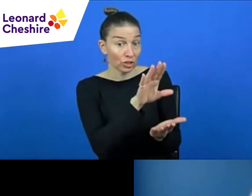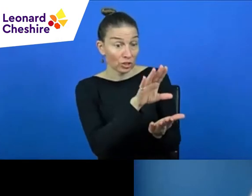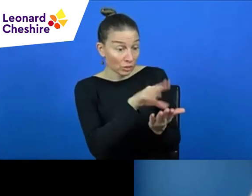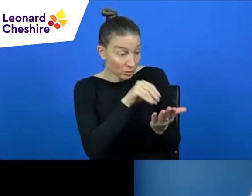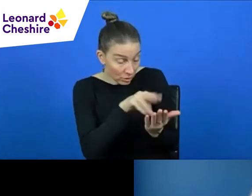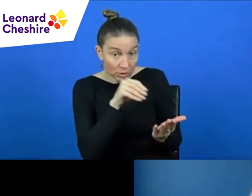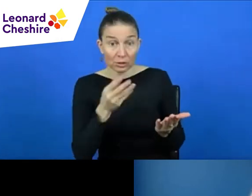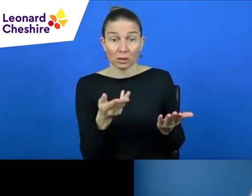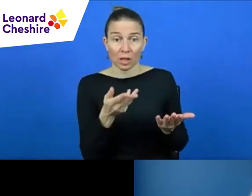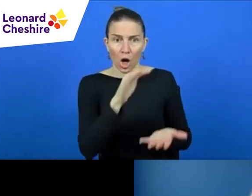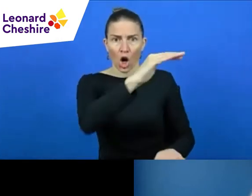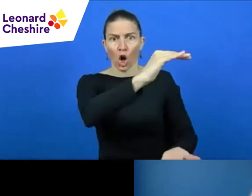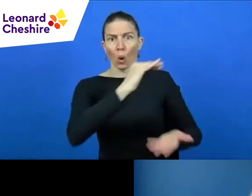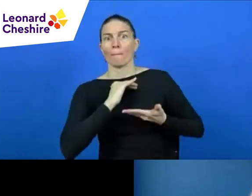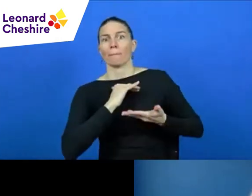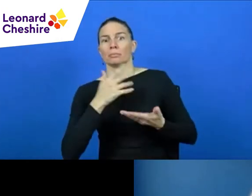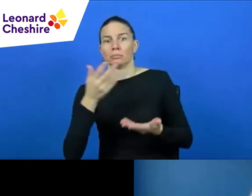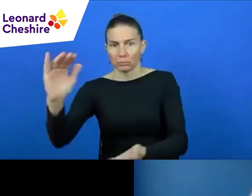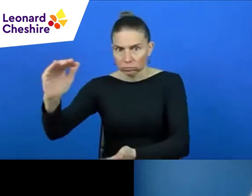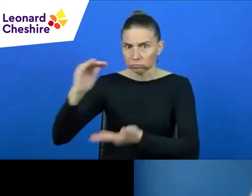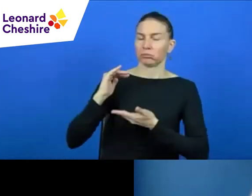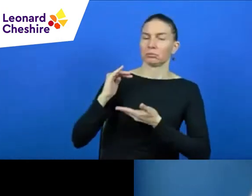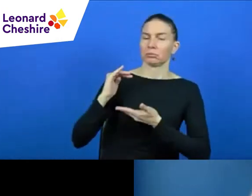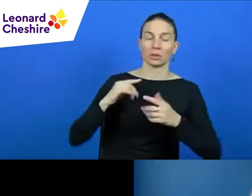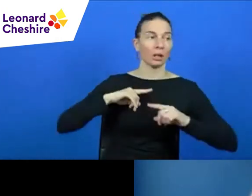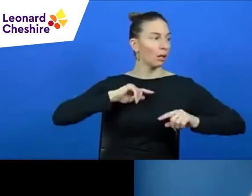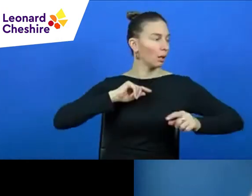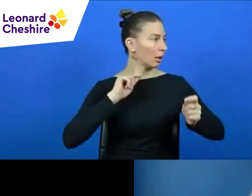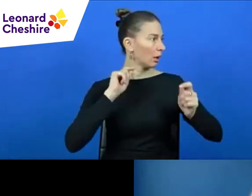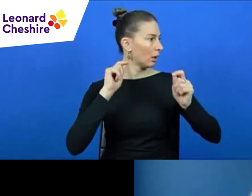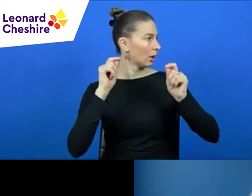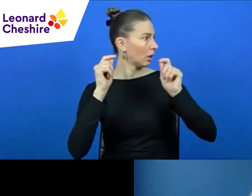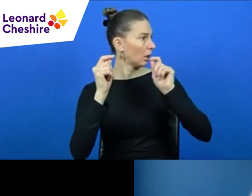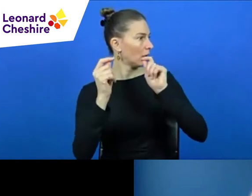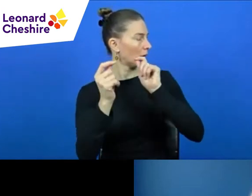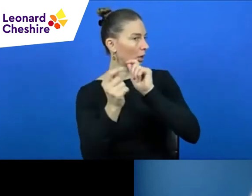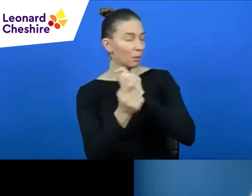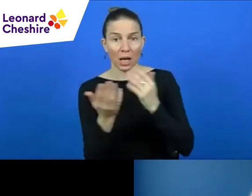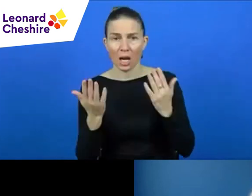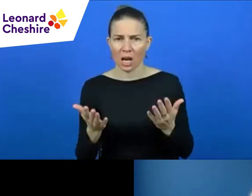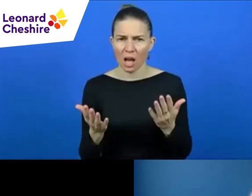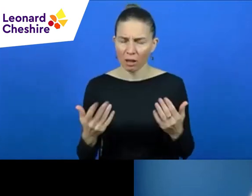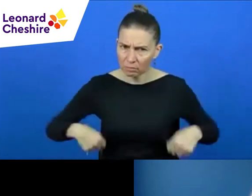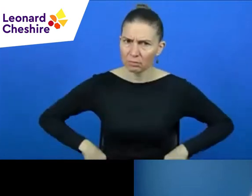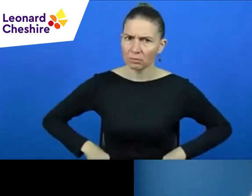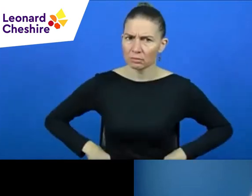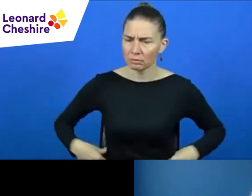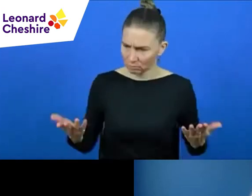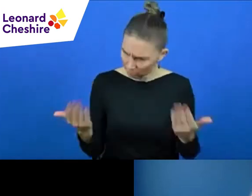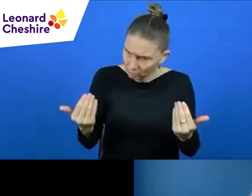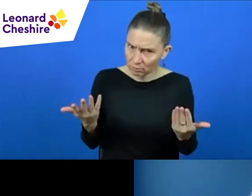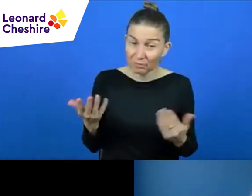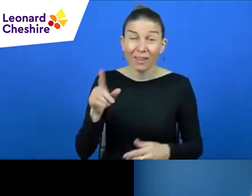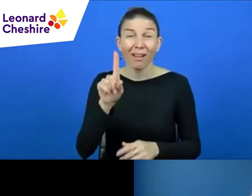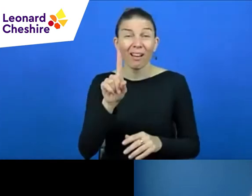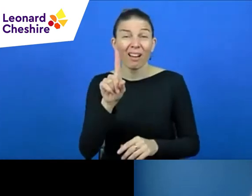necessarily realizing quite what happened, we've begun to expect things that 15 or 20 years ago we didn't